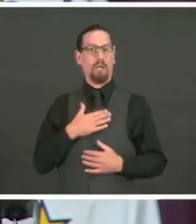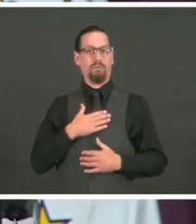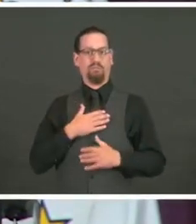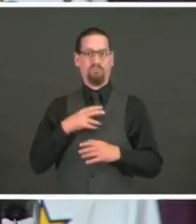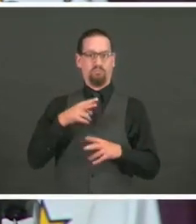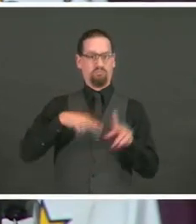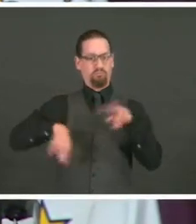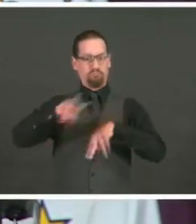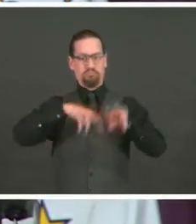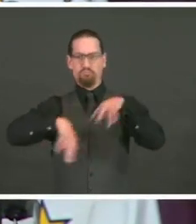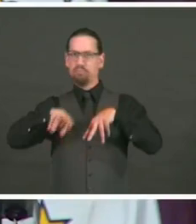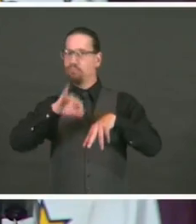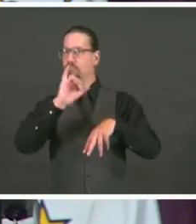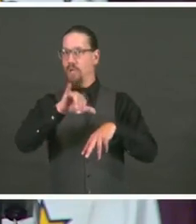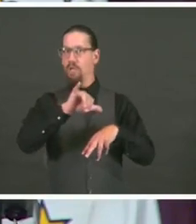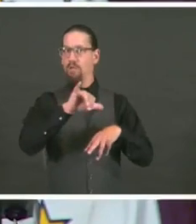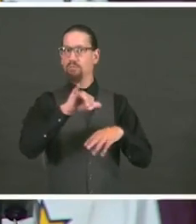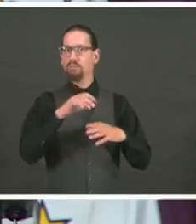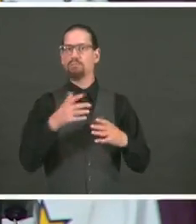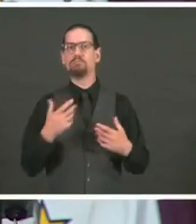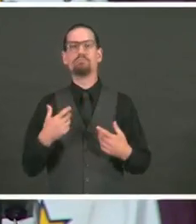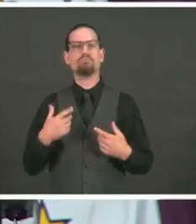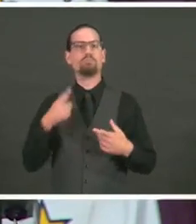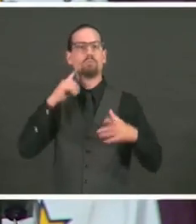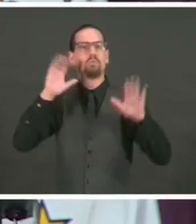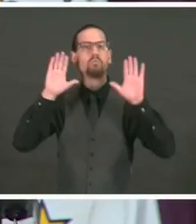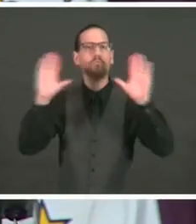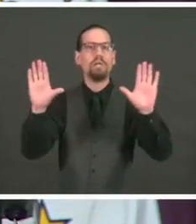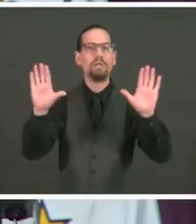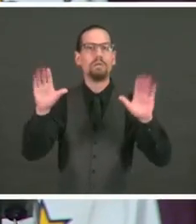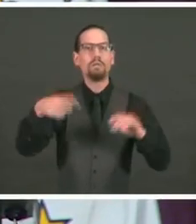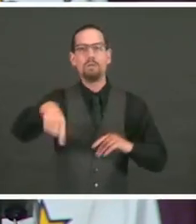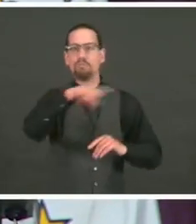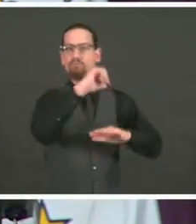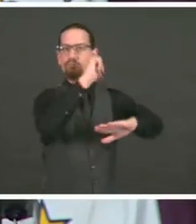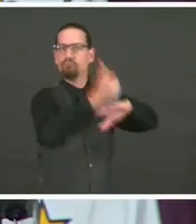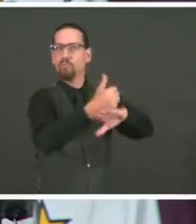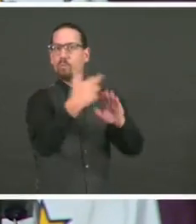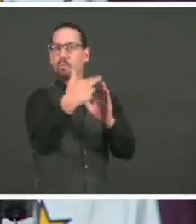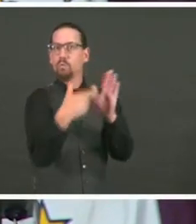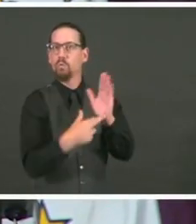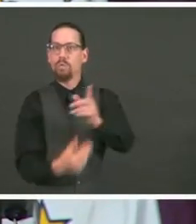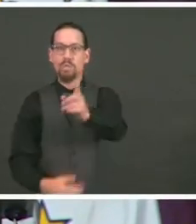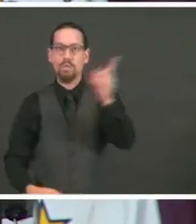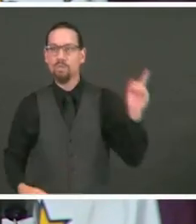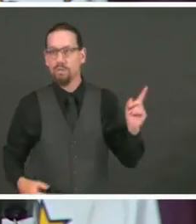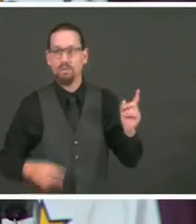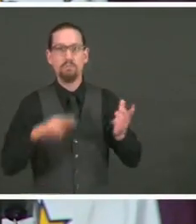thing. It should certainly be a wake-up call for the people of Rhode Island